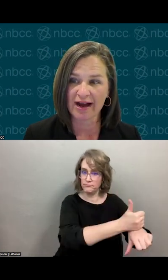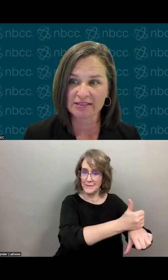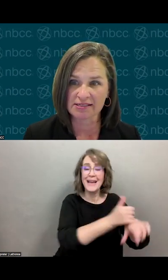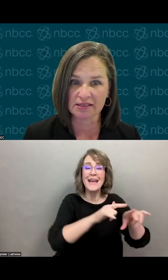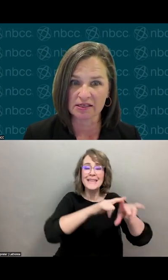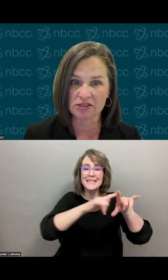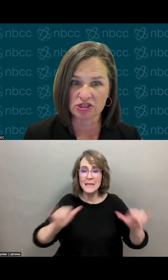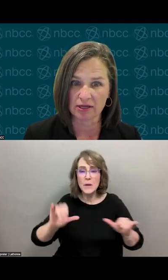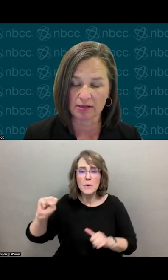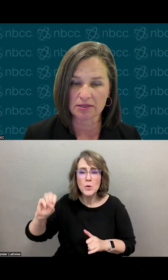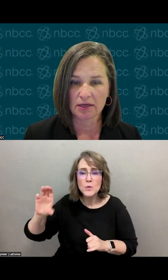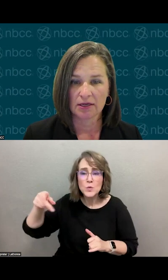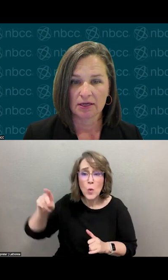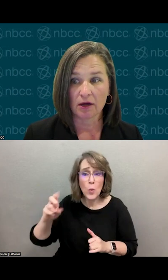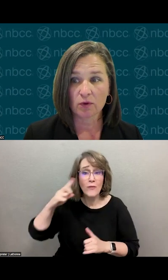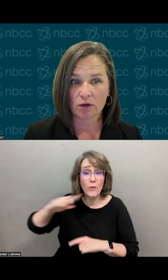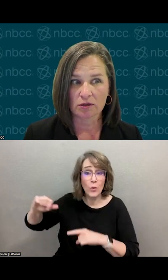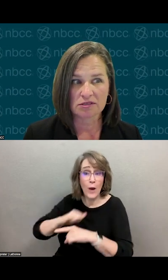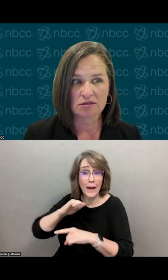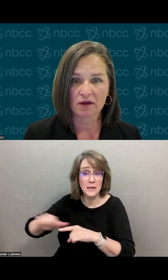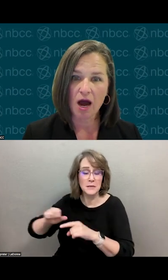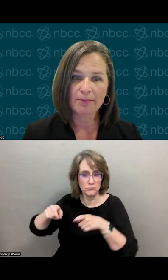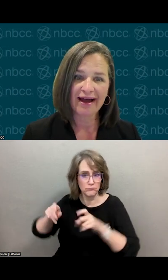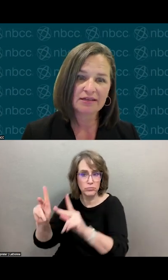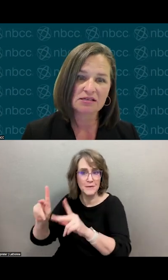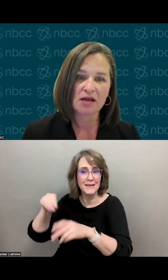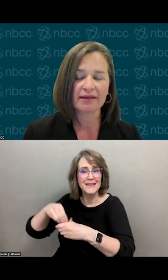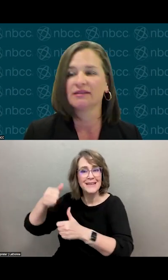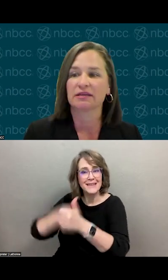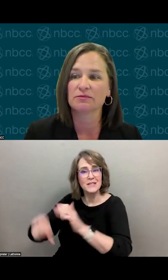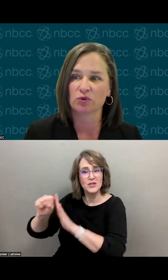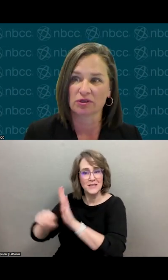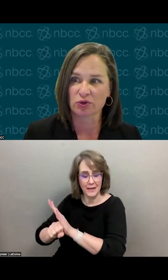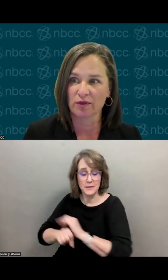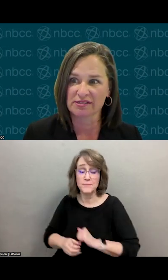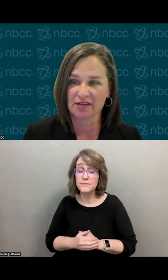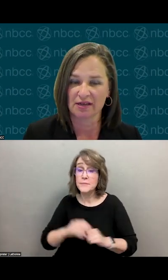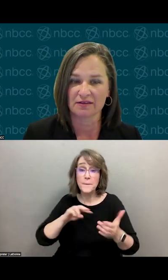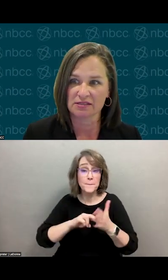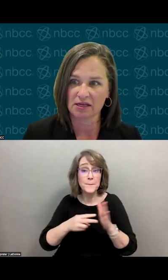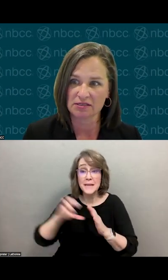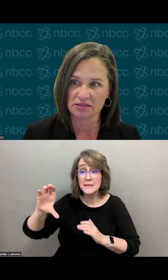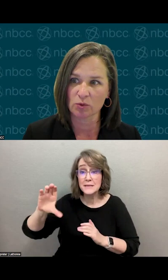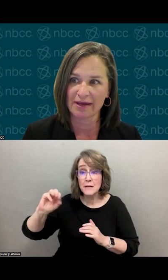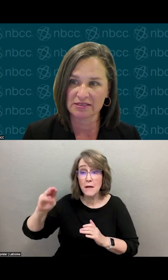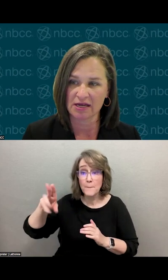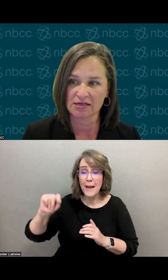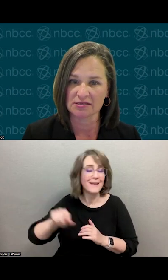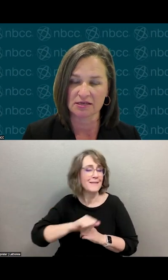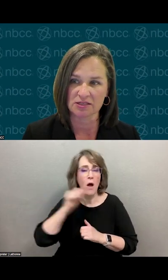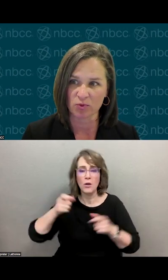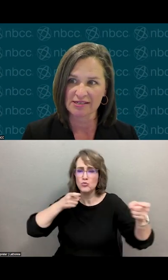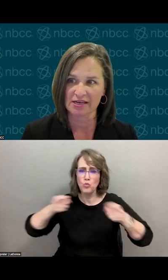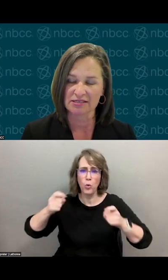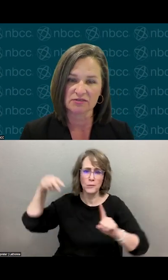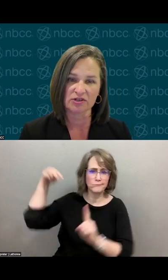of practice in each state. In other words, the compact does not attempt to control the state. The state still maintains